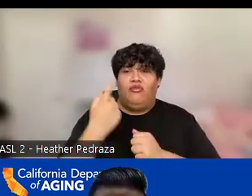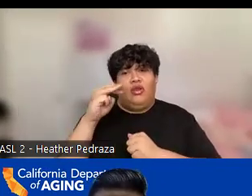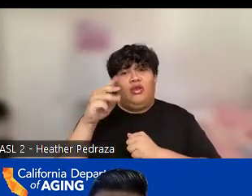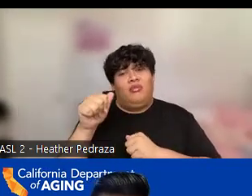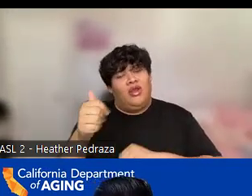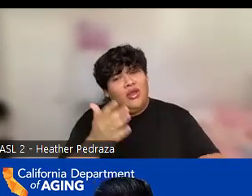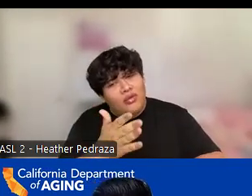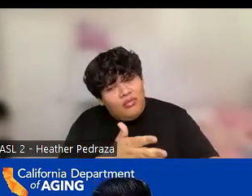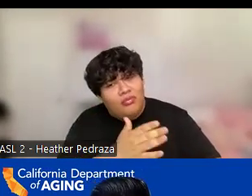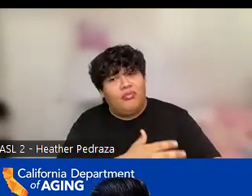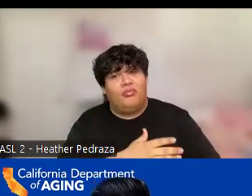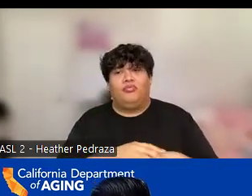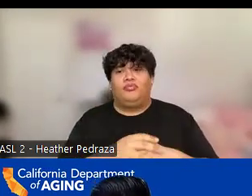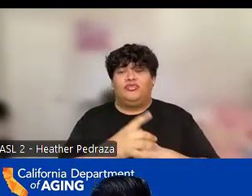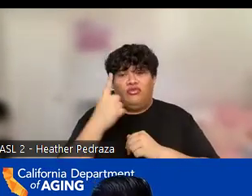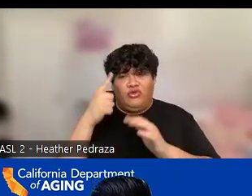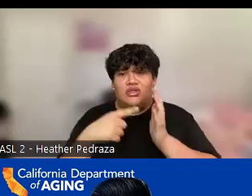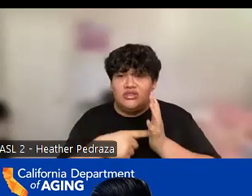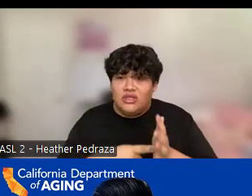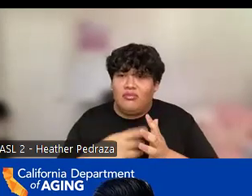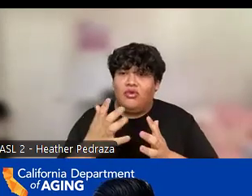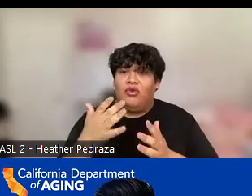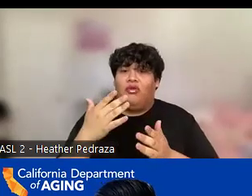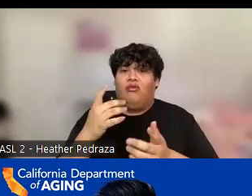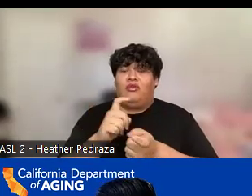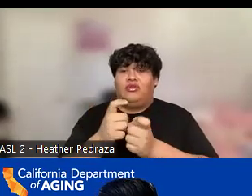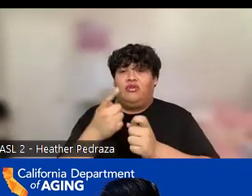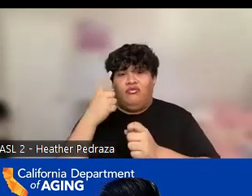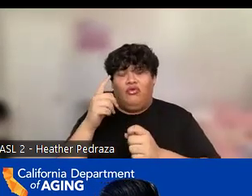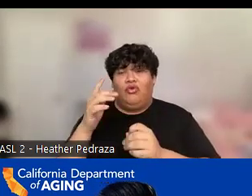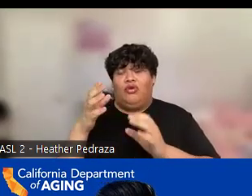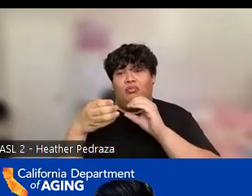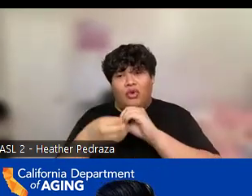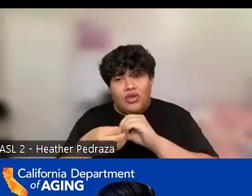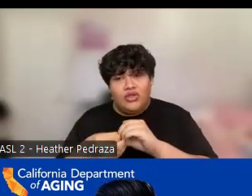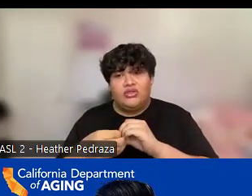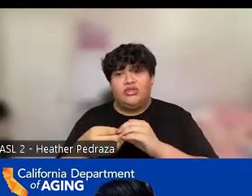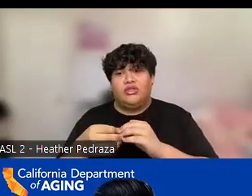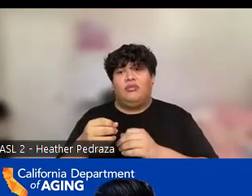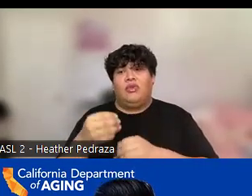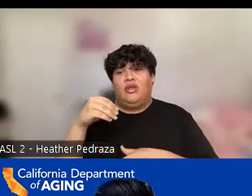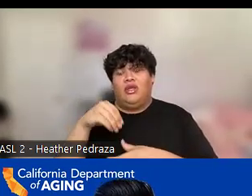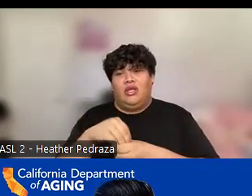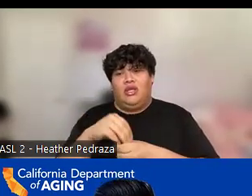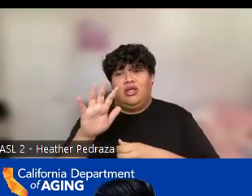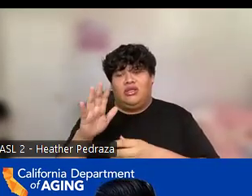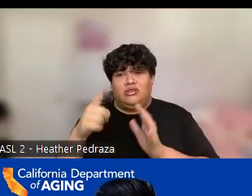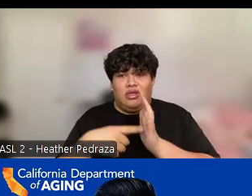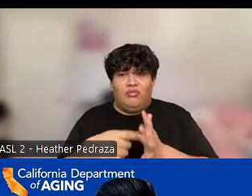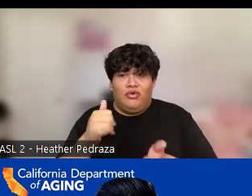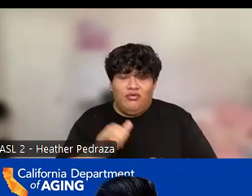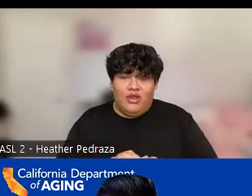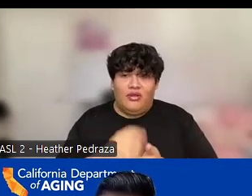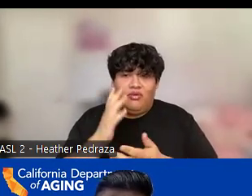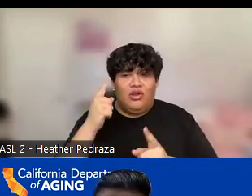And the MPA remains a strong example of an effective public-private partnership. This council is an example of that. So we look forward